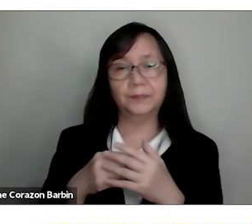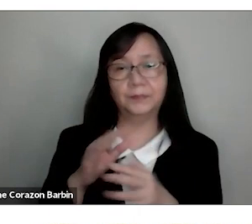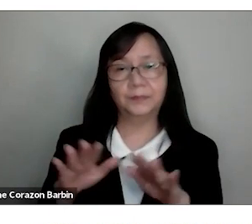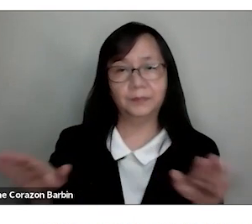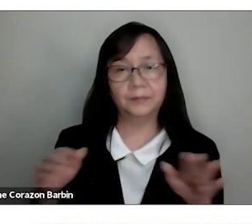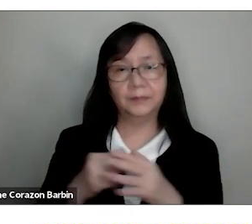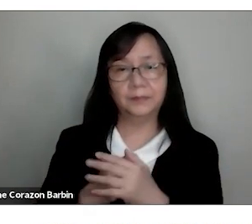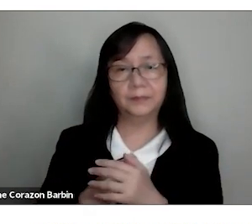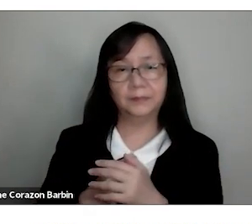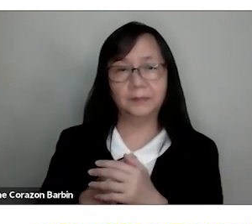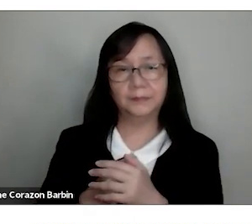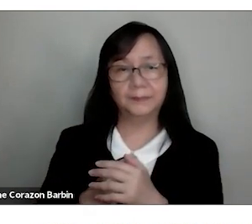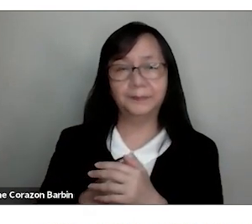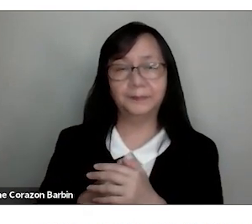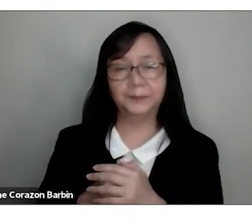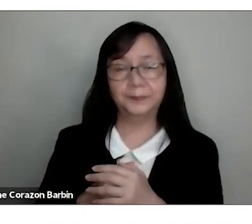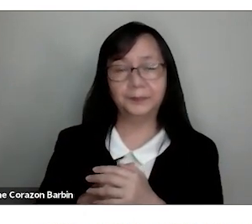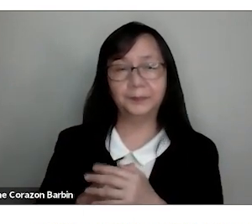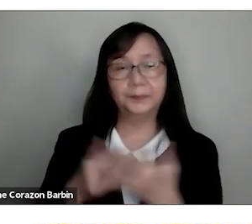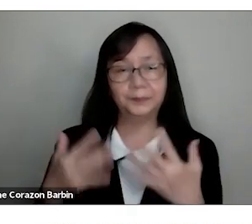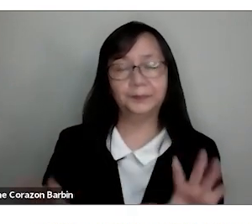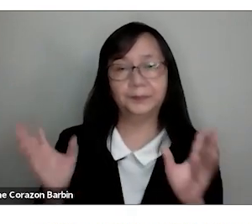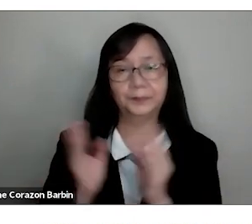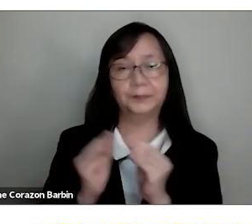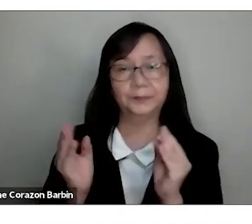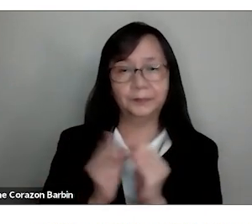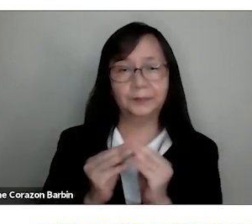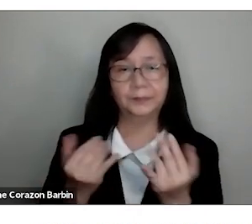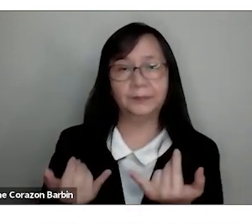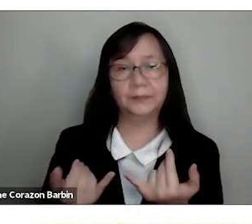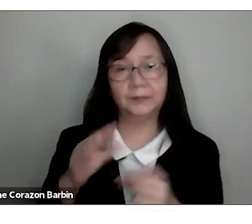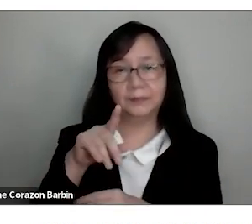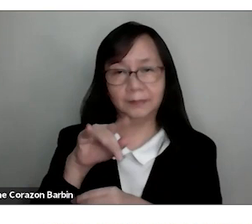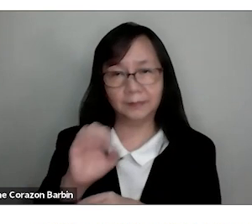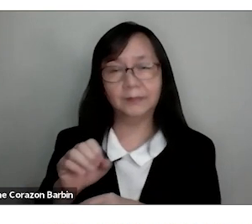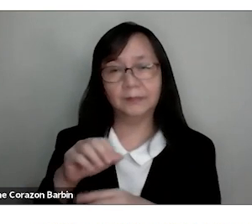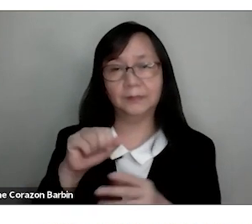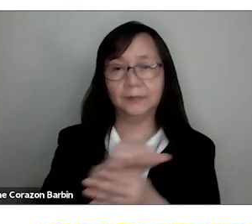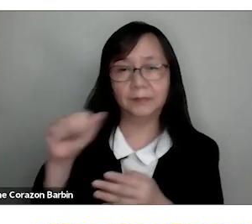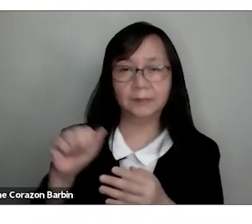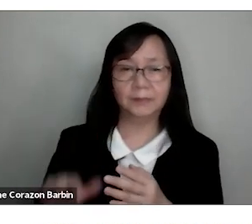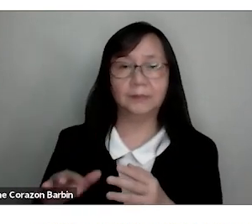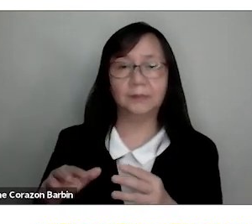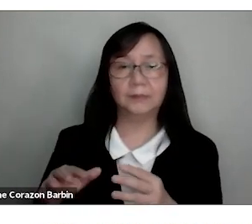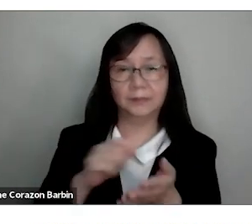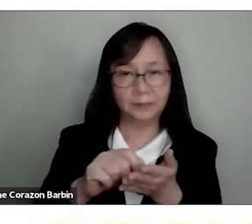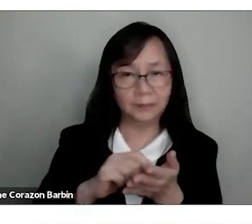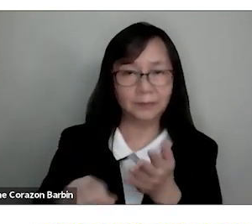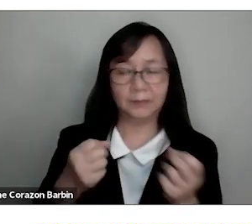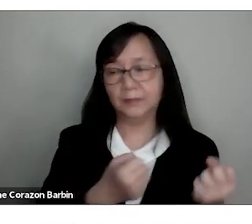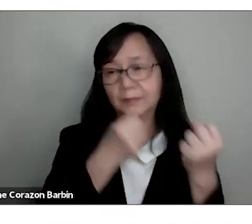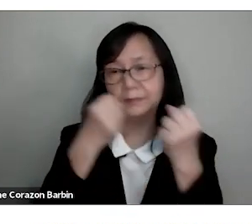Next, please. So after the consultation, CRC Asia drafted and submitted the